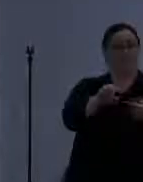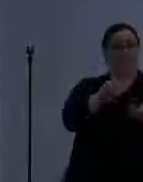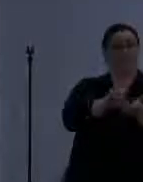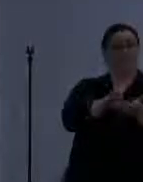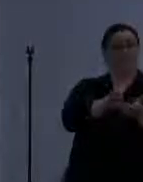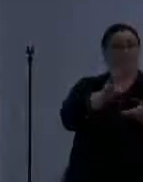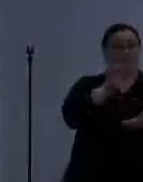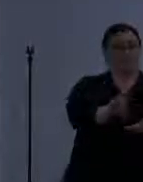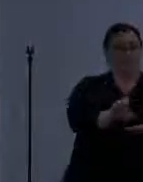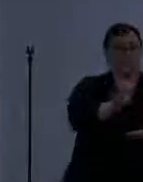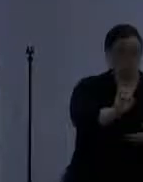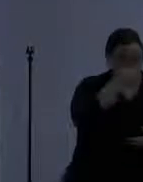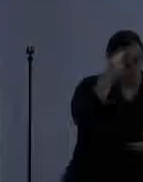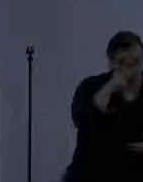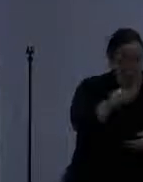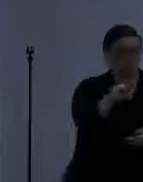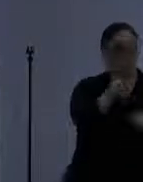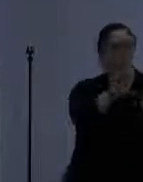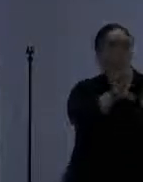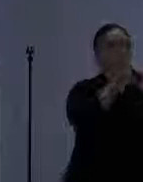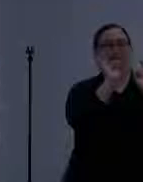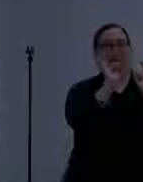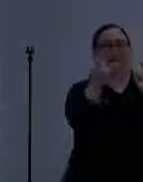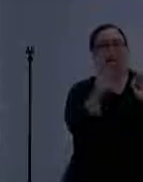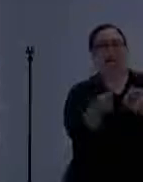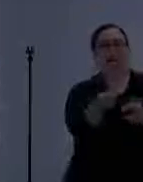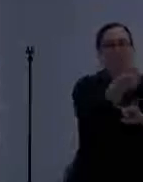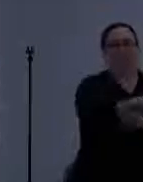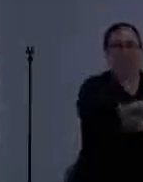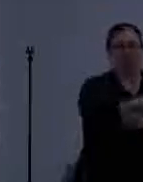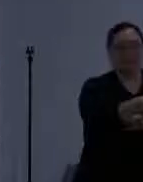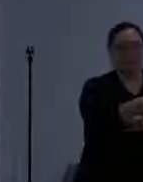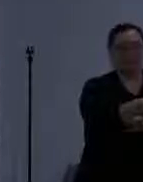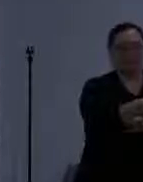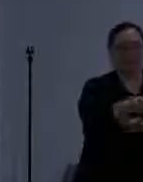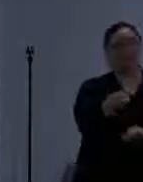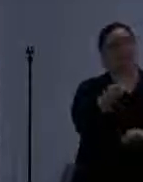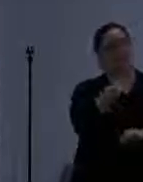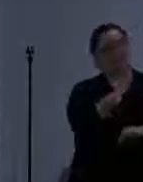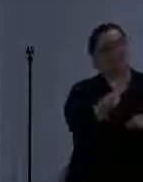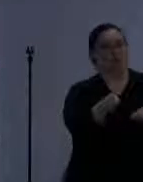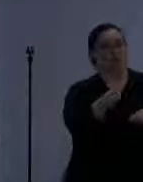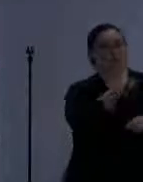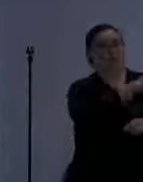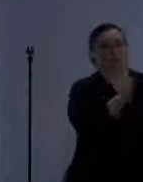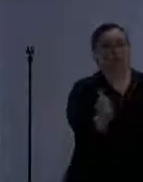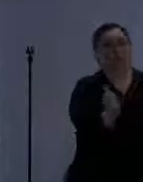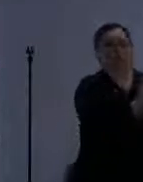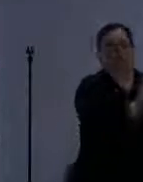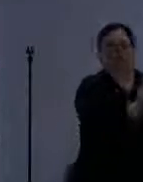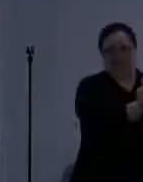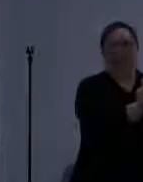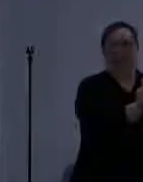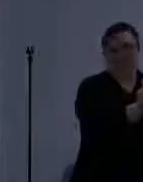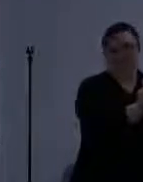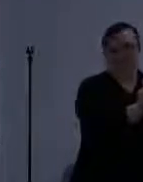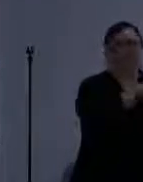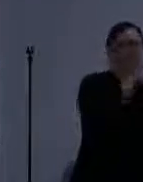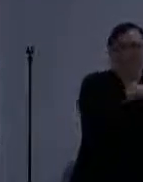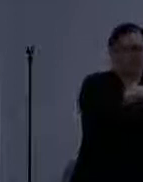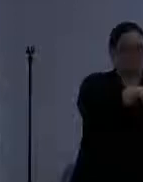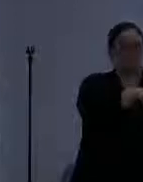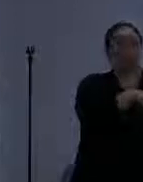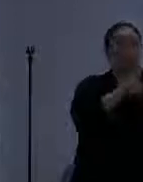your name for you to choose what provider you want to use, and then you have a service agreement with a provider, or you might self-manage